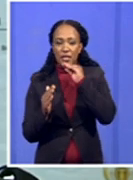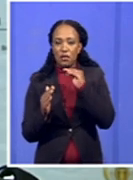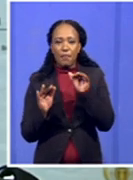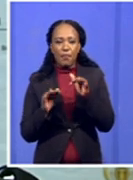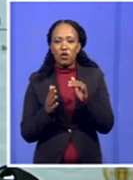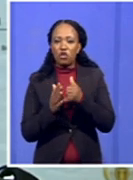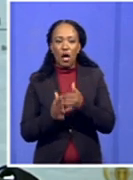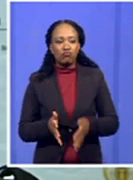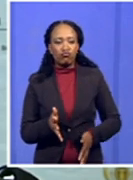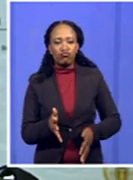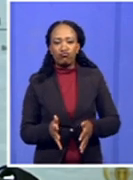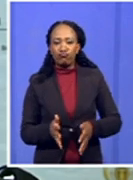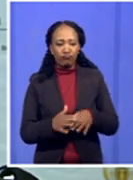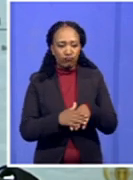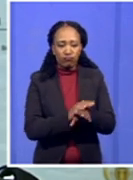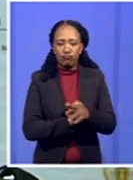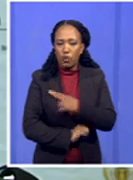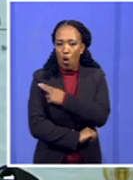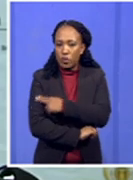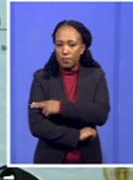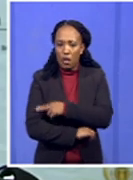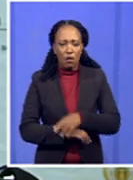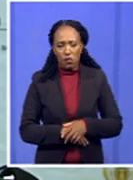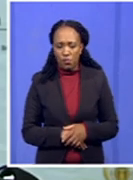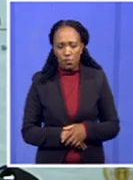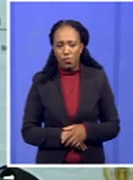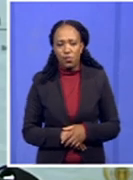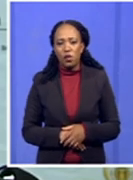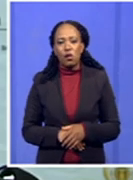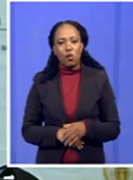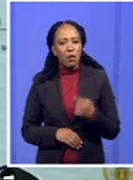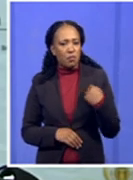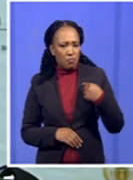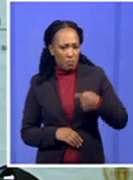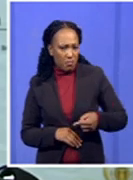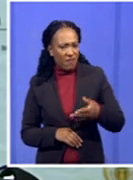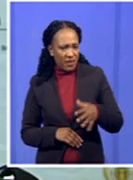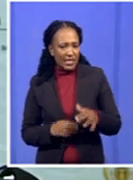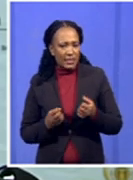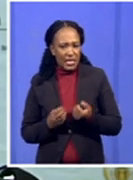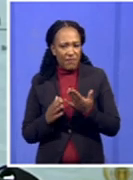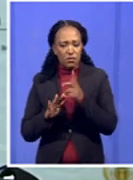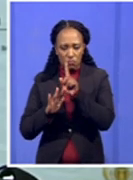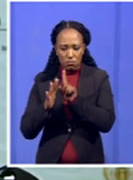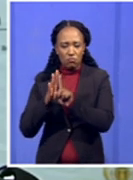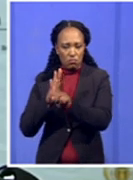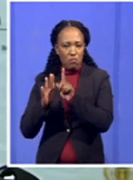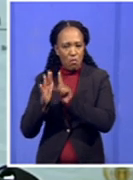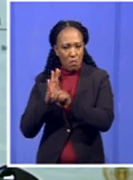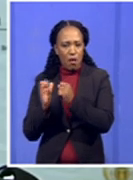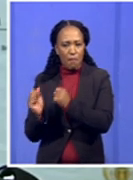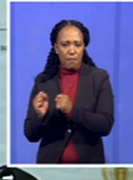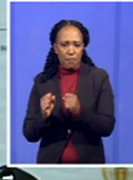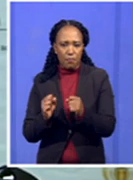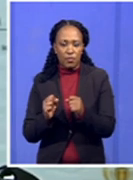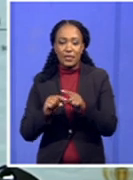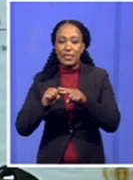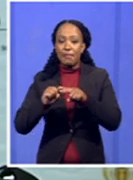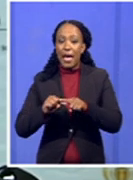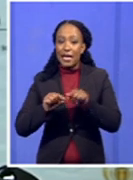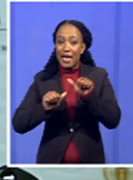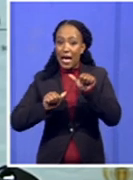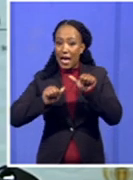just walk in. They should still go to the areas where they have been receiving service, and when it's necessary, based on the assessment, then